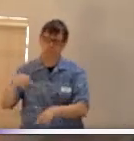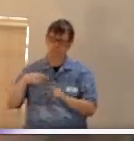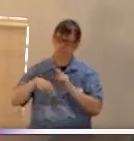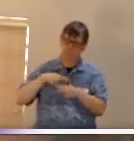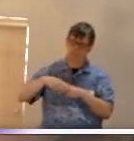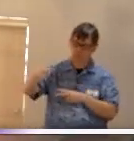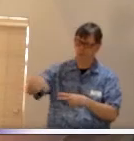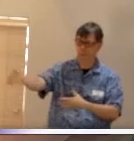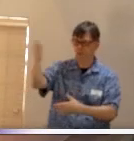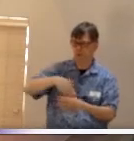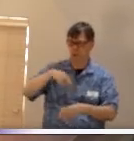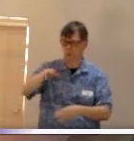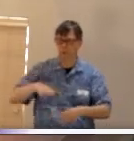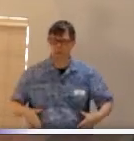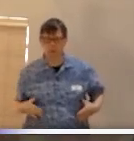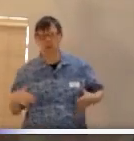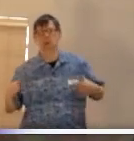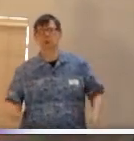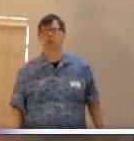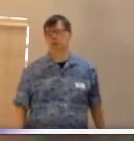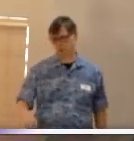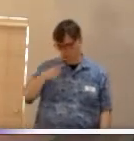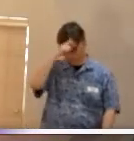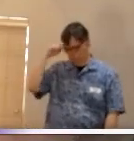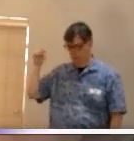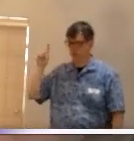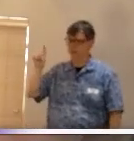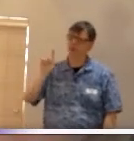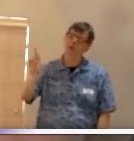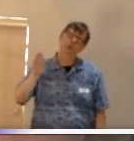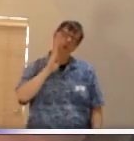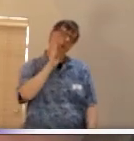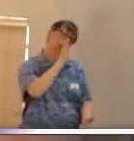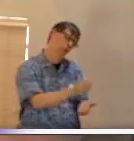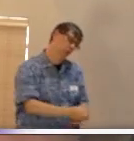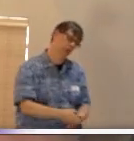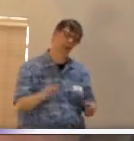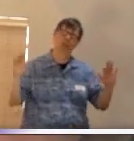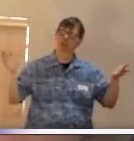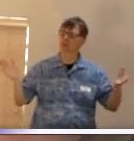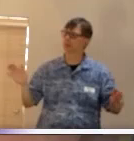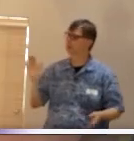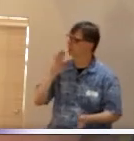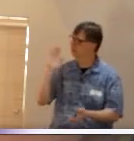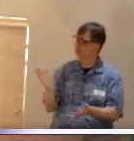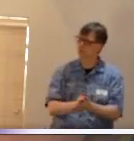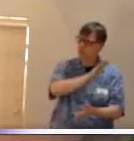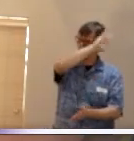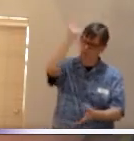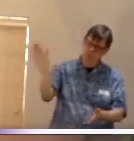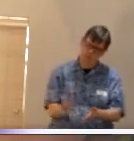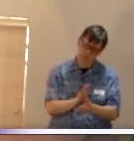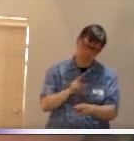in your life. You start to recognize that you are truly happy, that it's been there the whole time, that it has